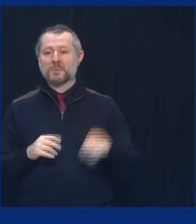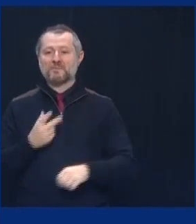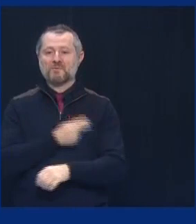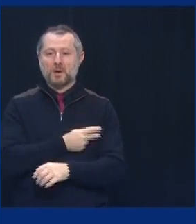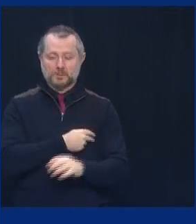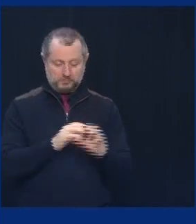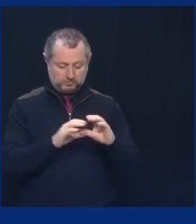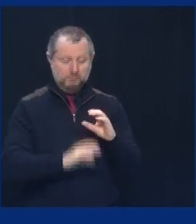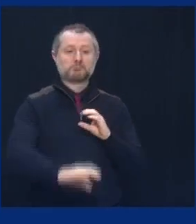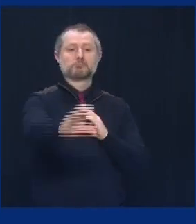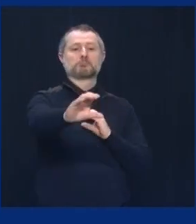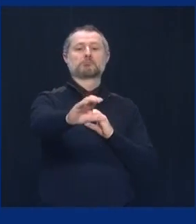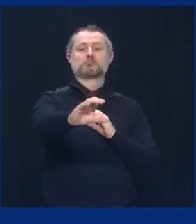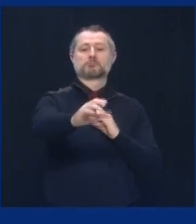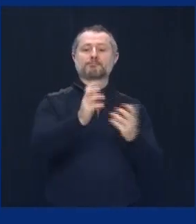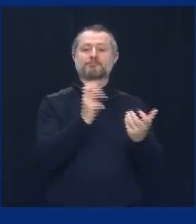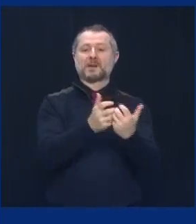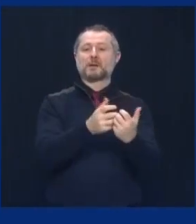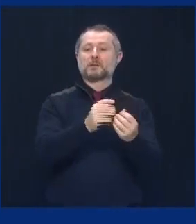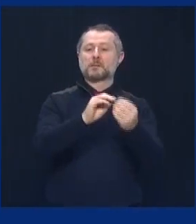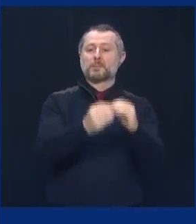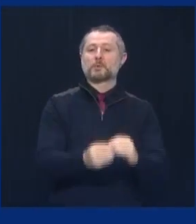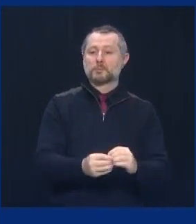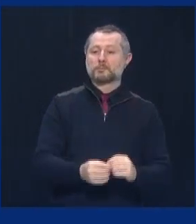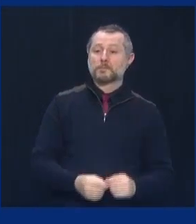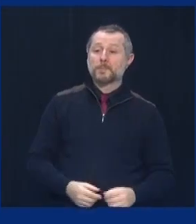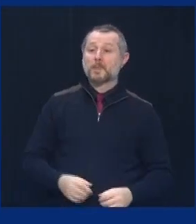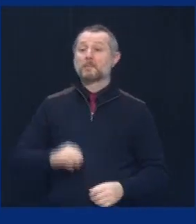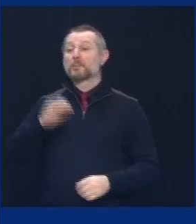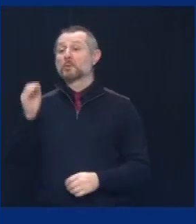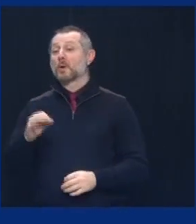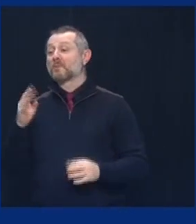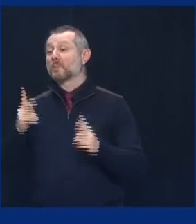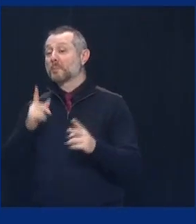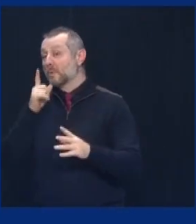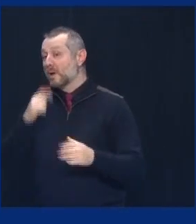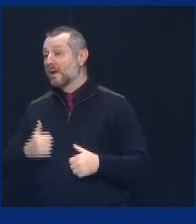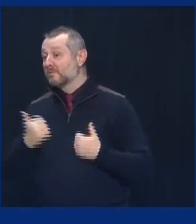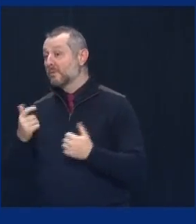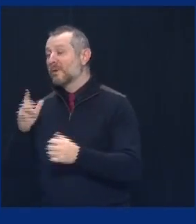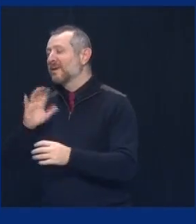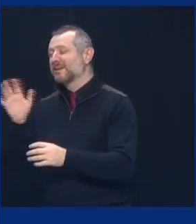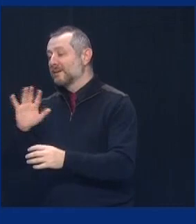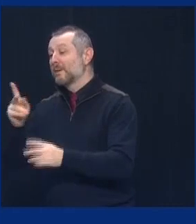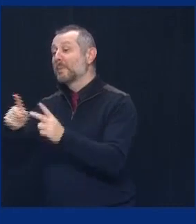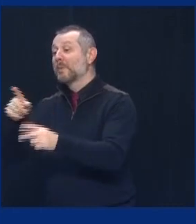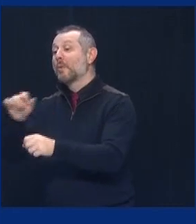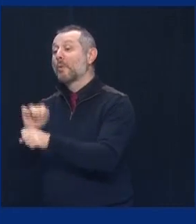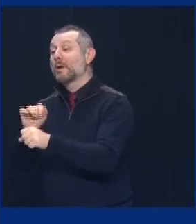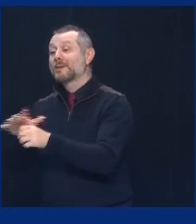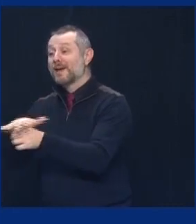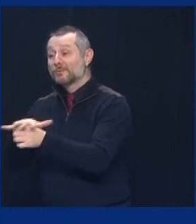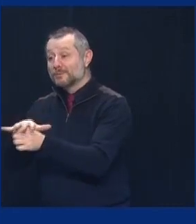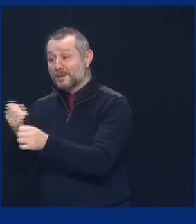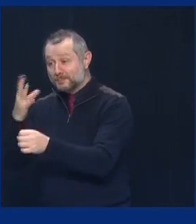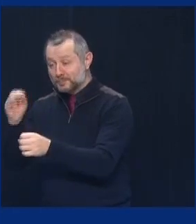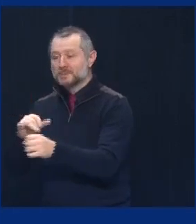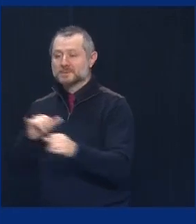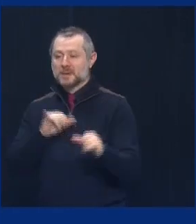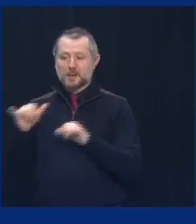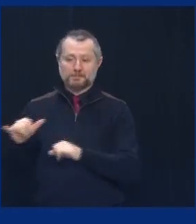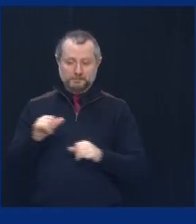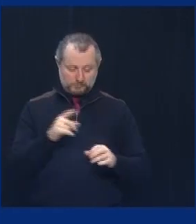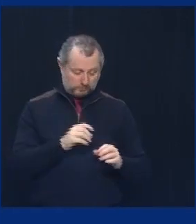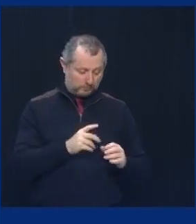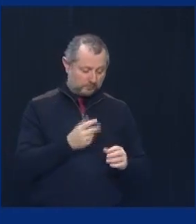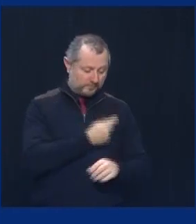the allocation, whatever that actual percentage is. We did it on a numerical basis. We just